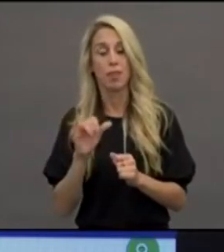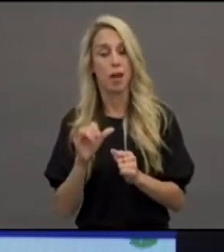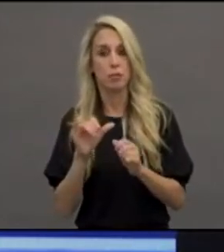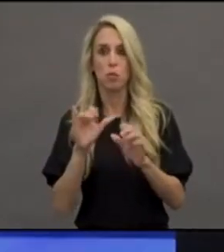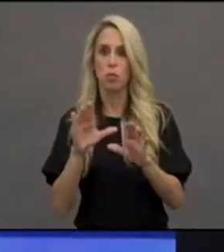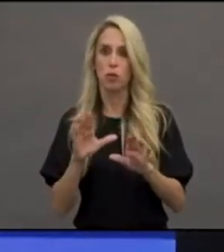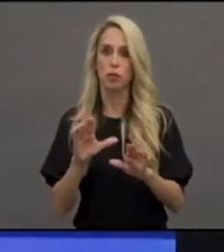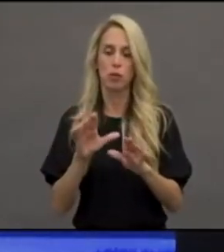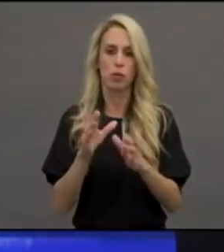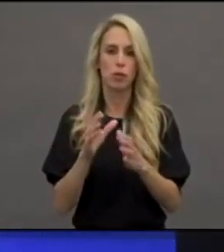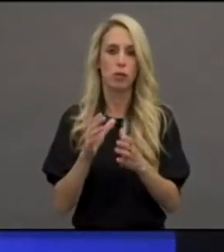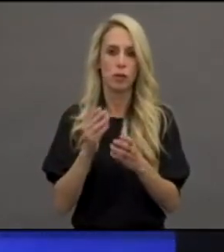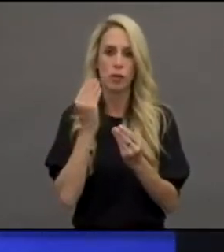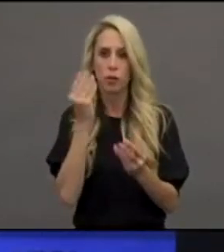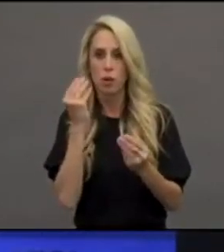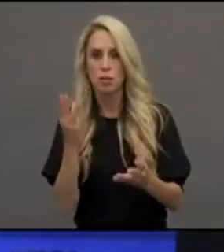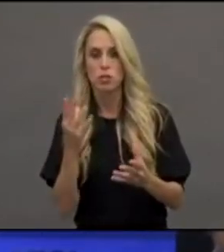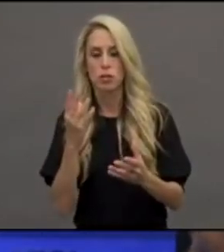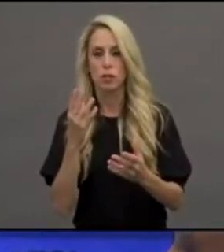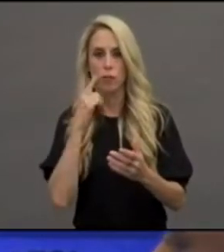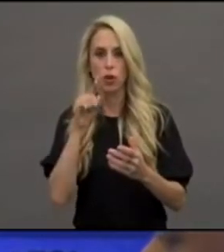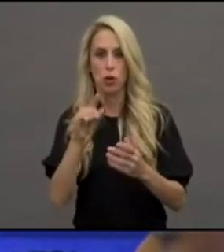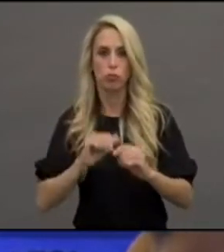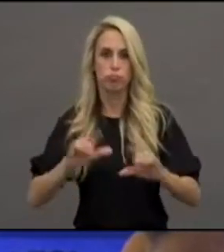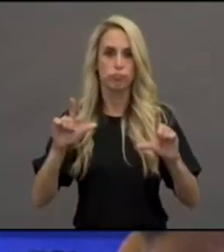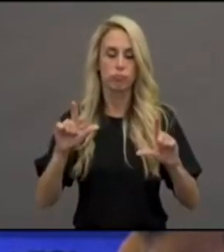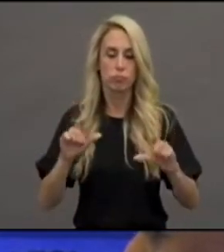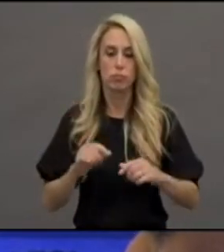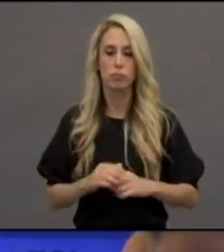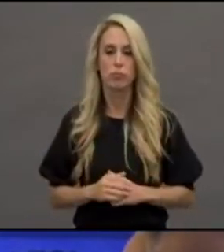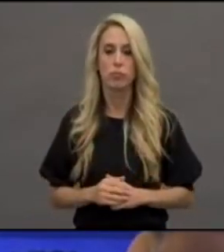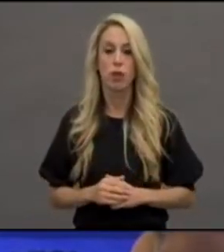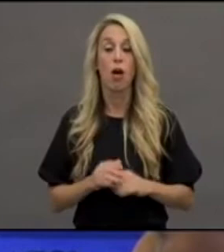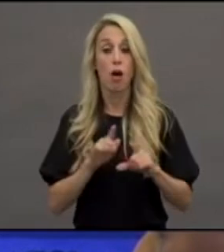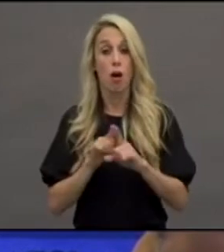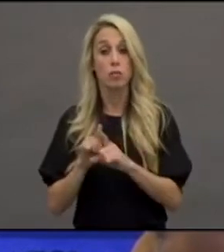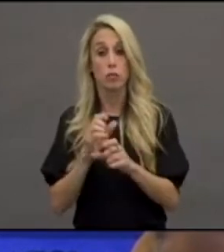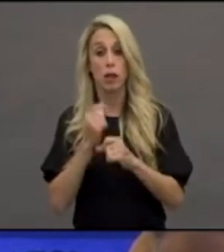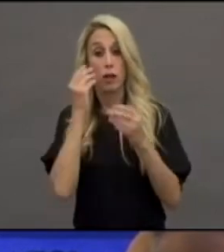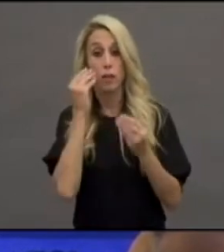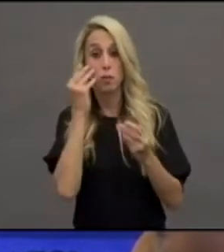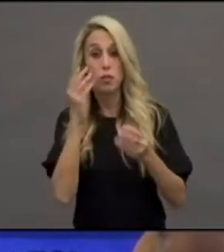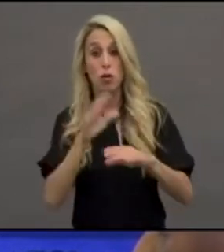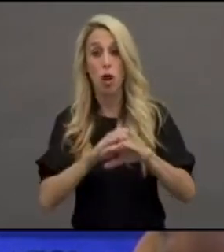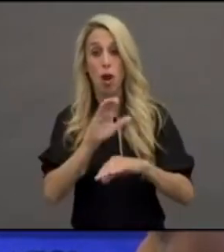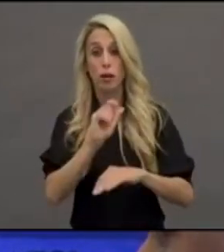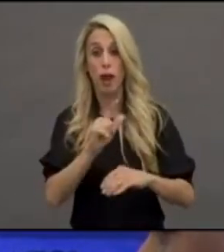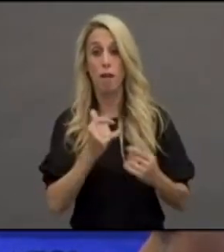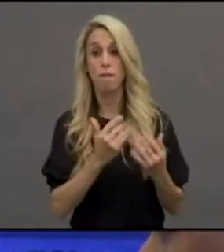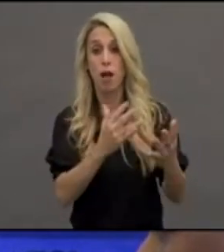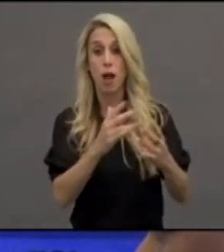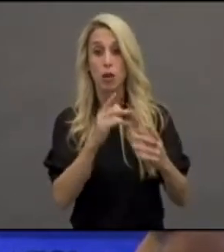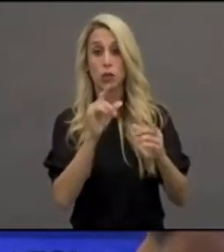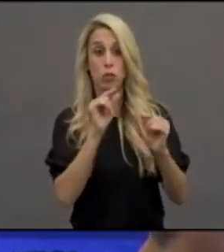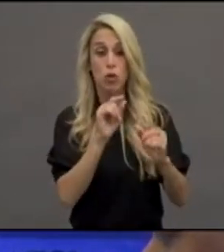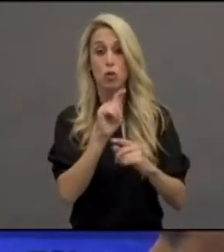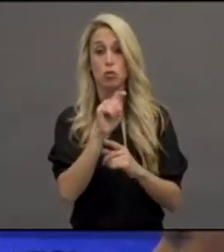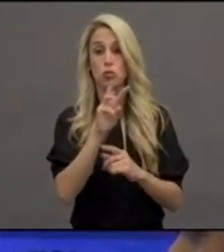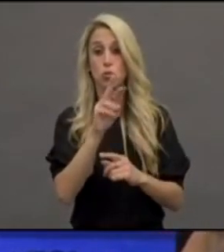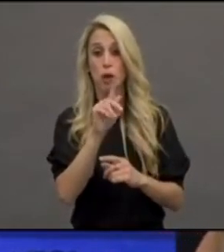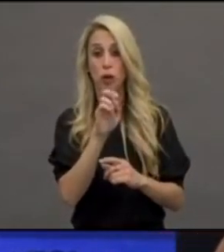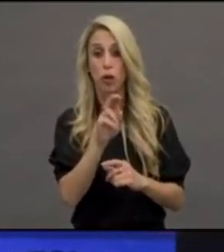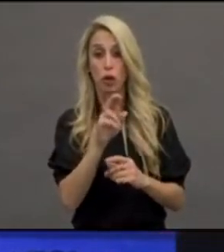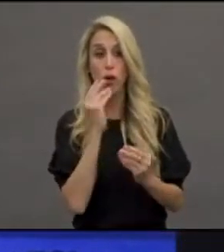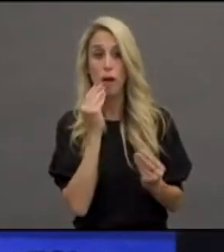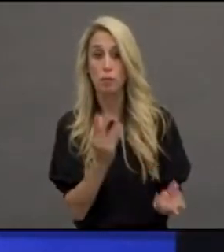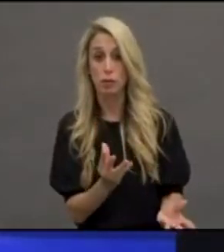resource page for you. Also, you can get information on CAL FIRE's Twitter update. So a